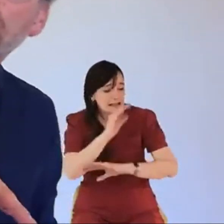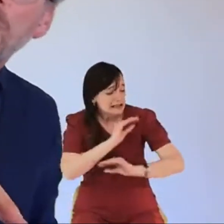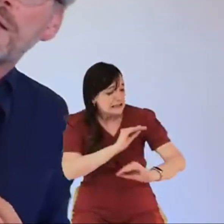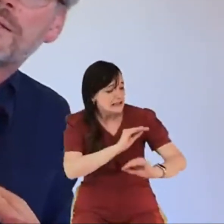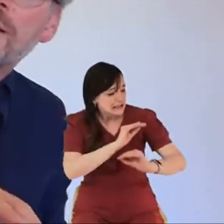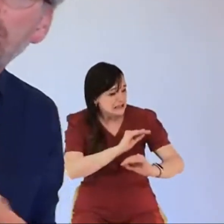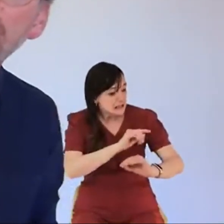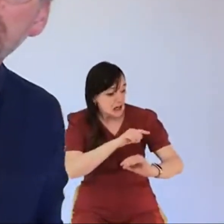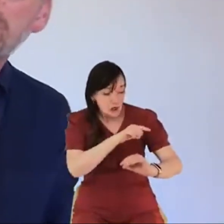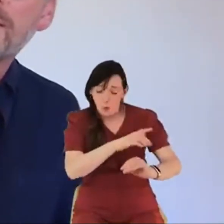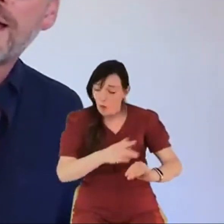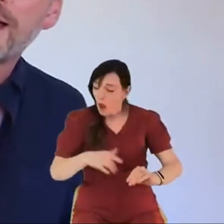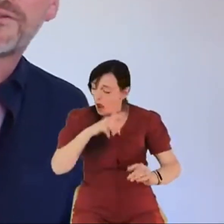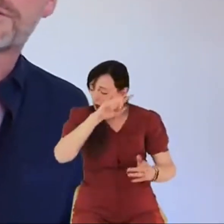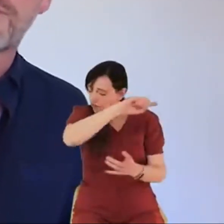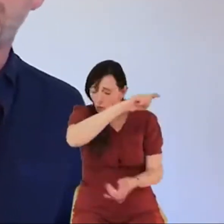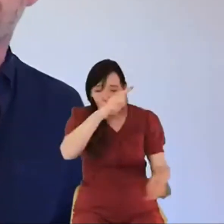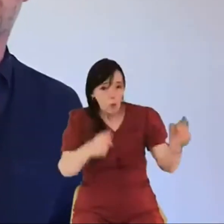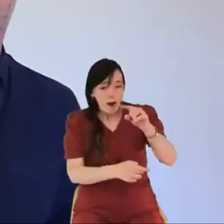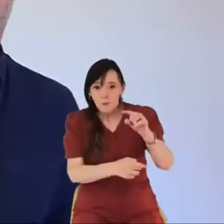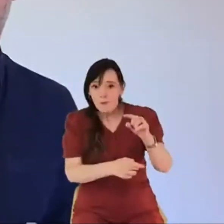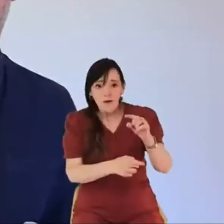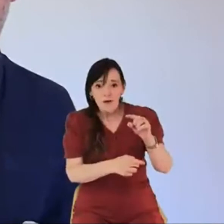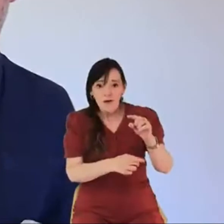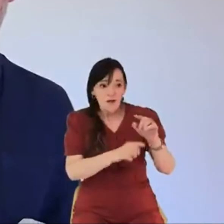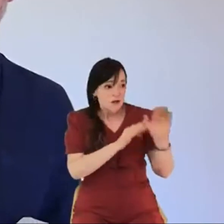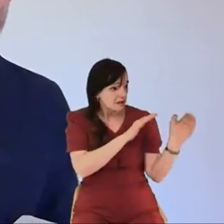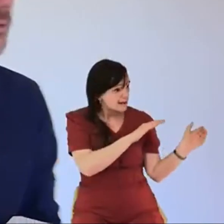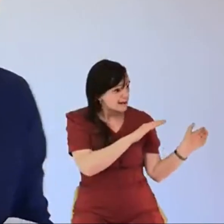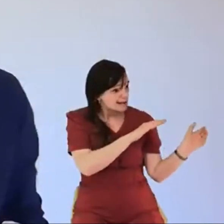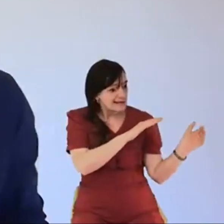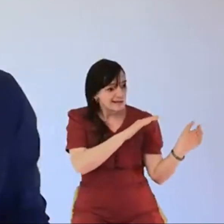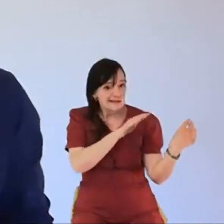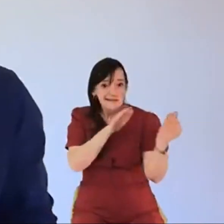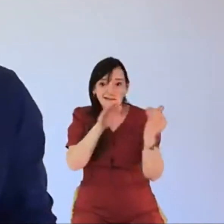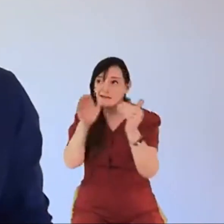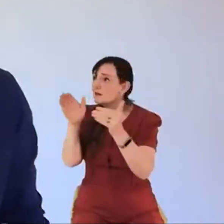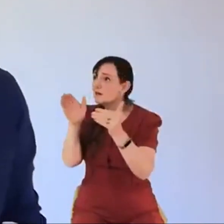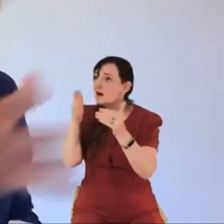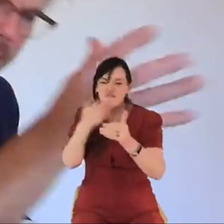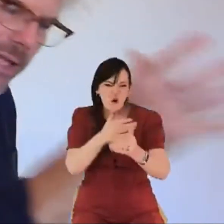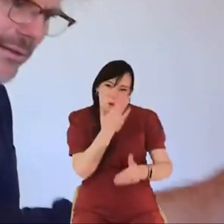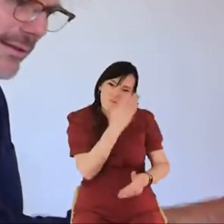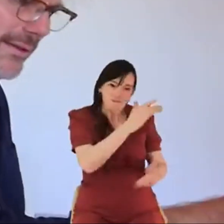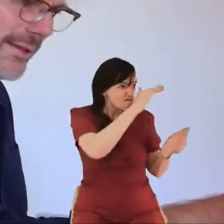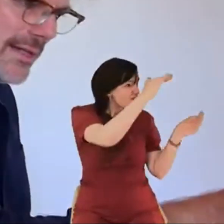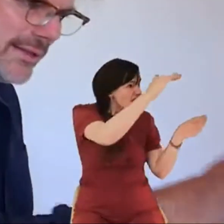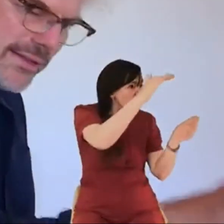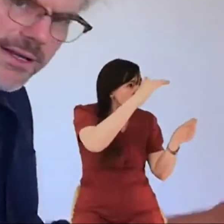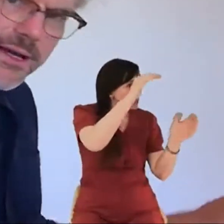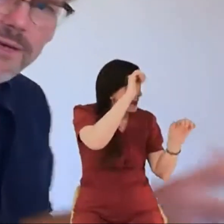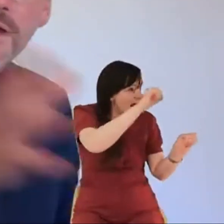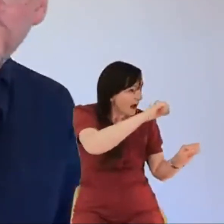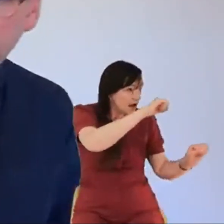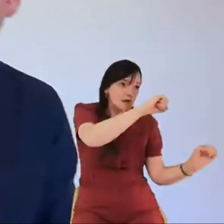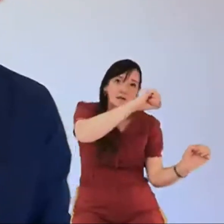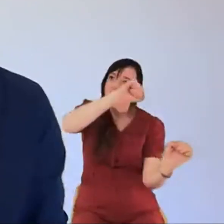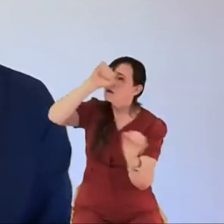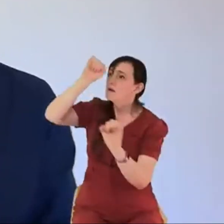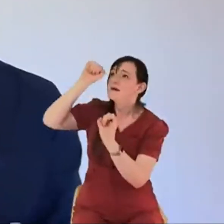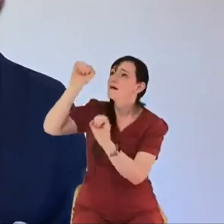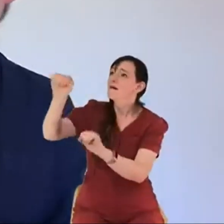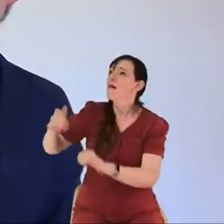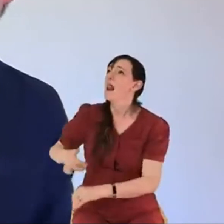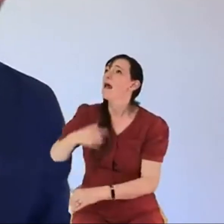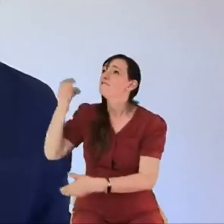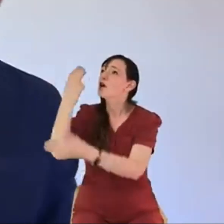that gospel turned your lives around you turned from idols to serve the living